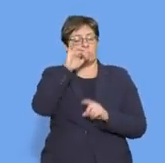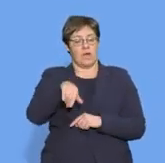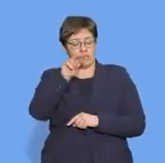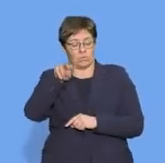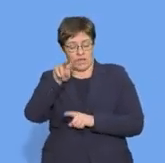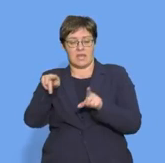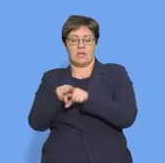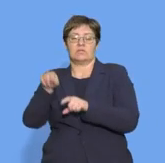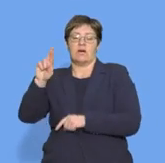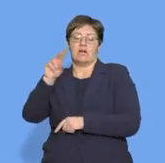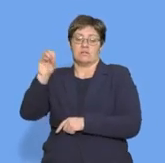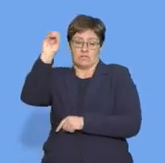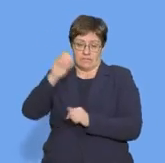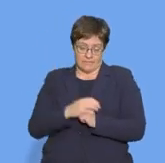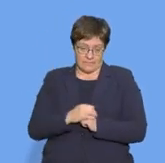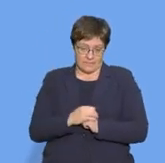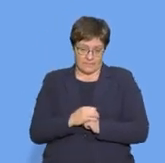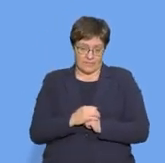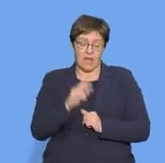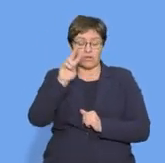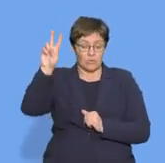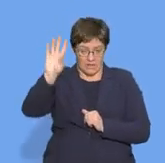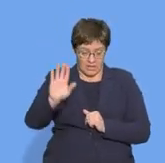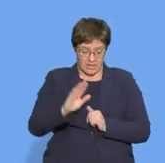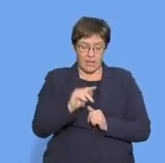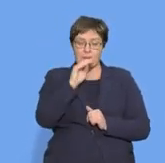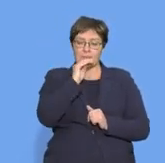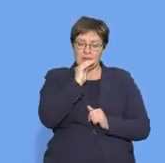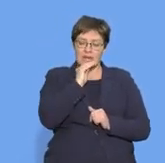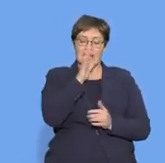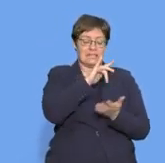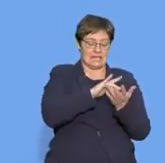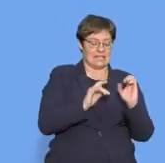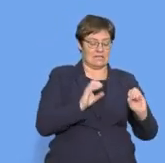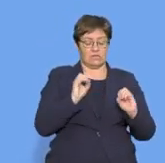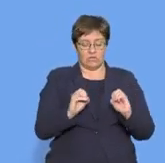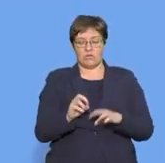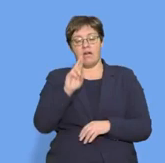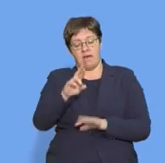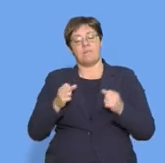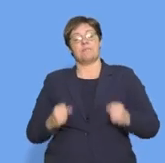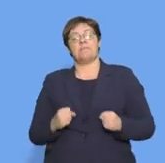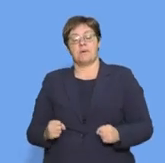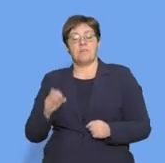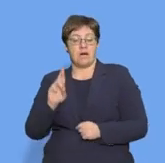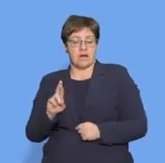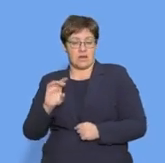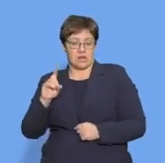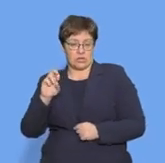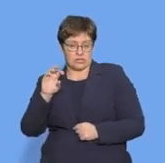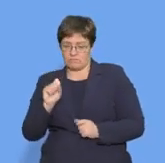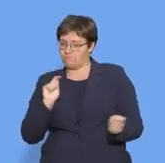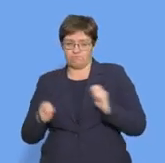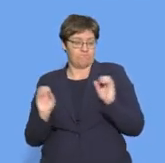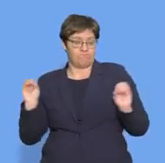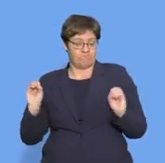y squared equal to r squared, right? Our center is 0 and 0, and then r is still the radius. That